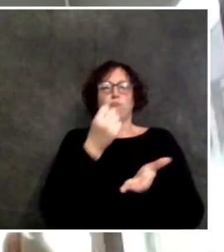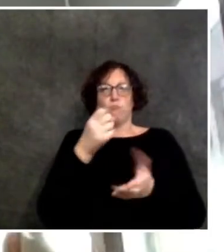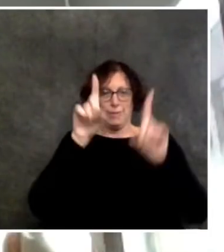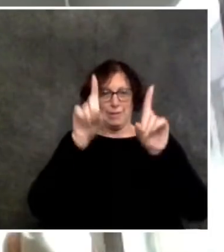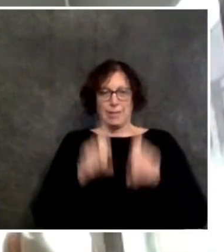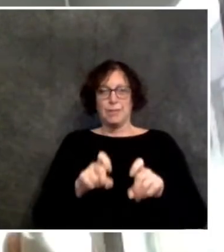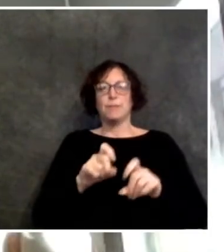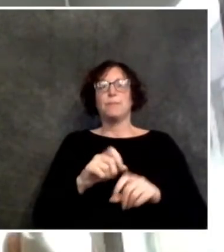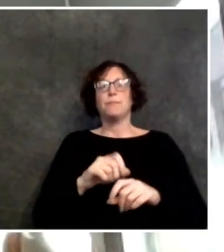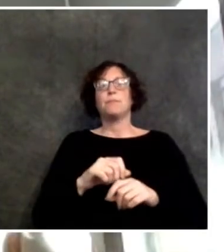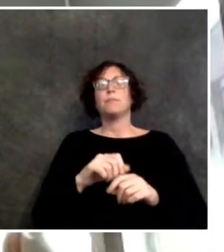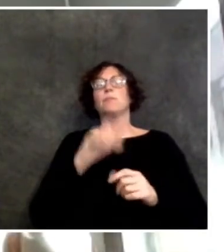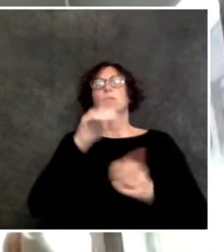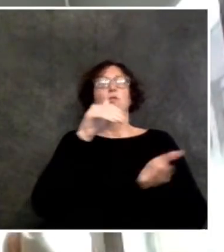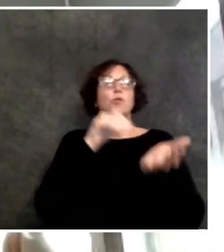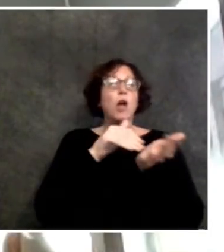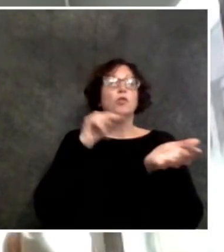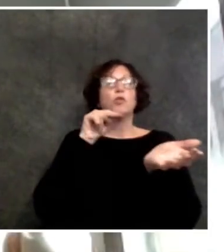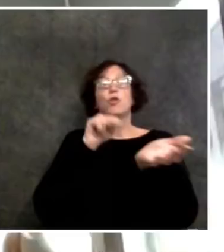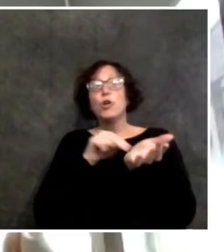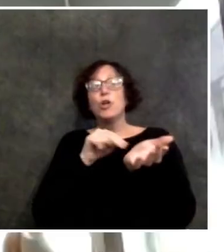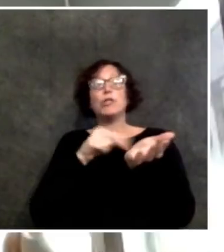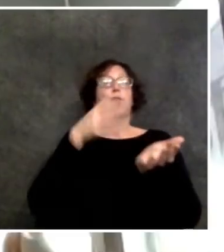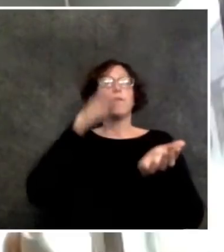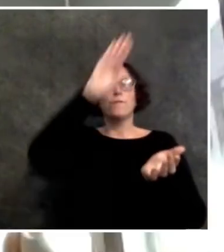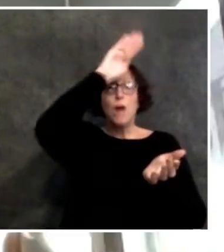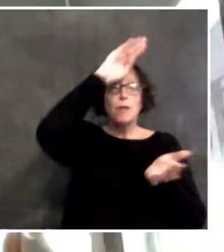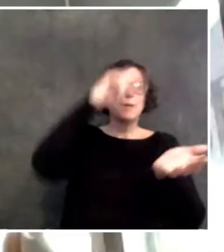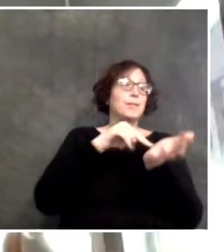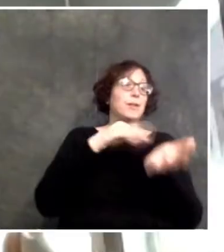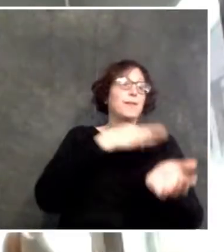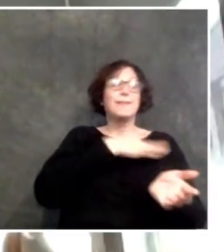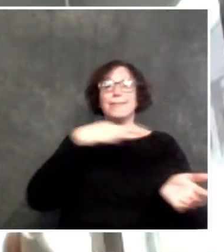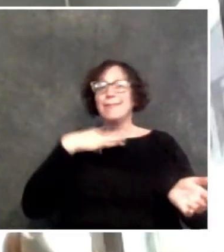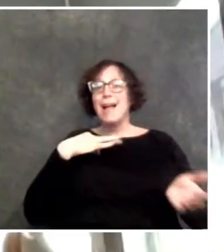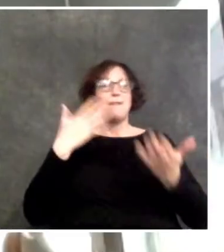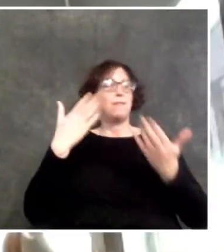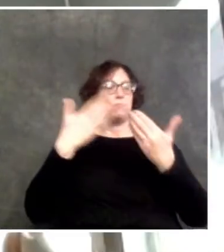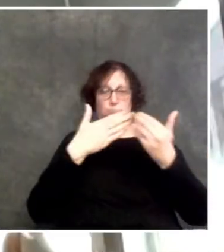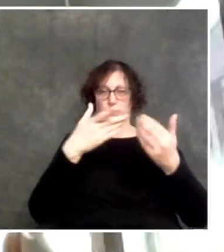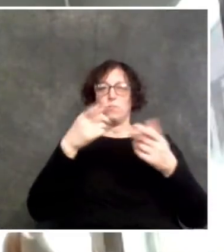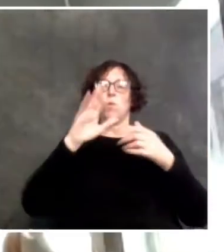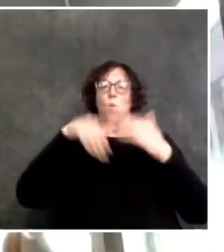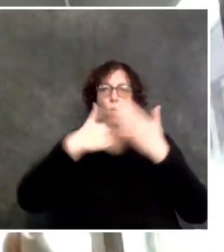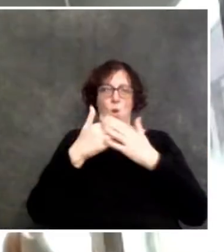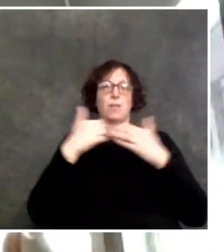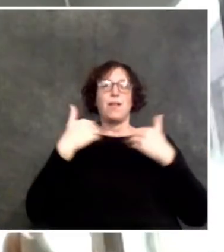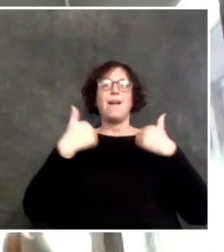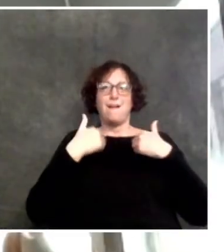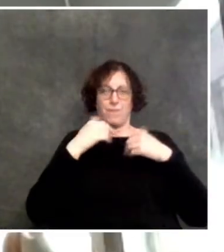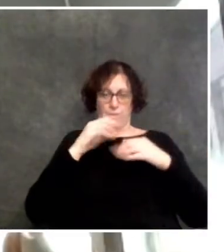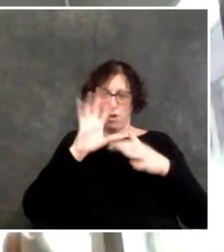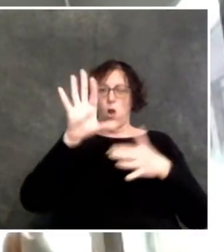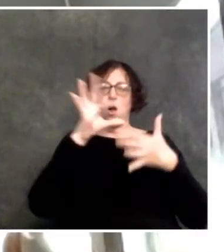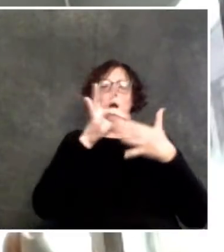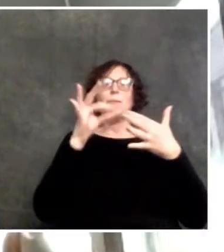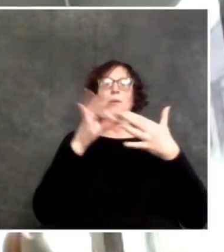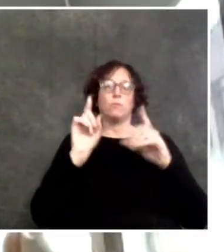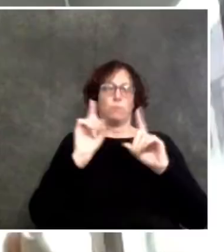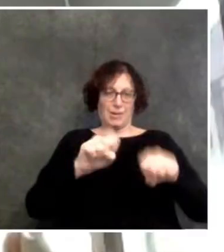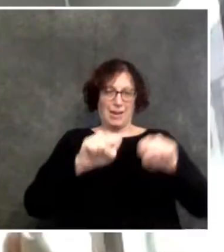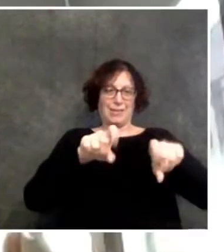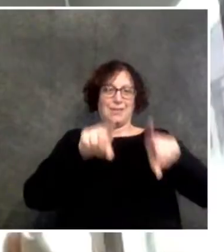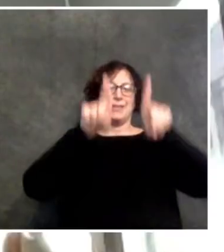make sure that they have the ability to get a test when they want to have a test. We recognize that many of them worry about